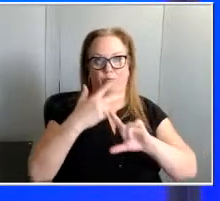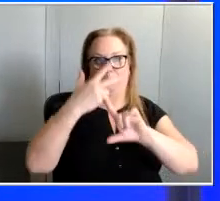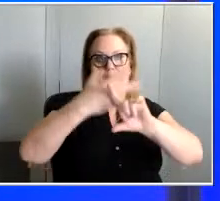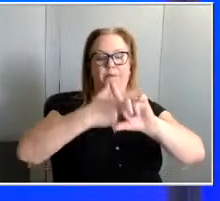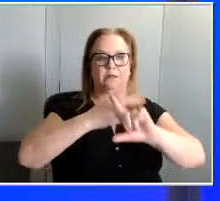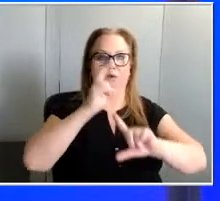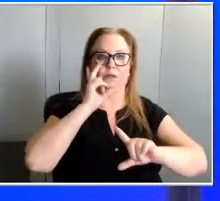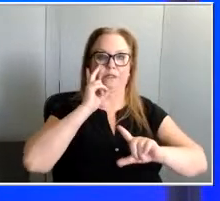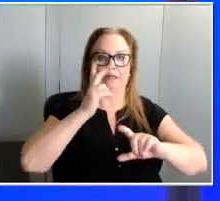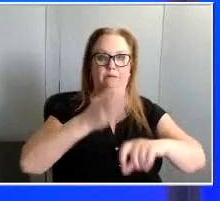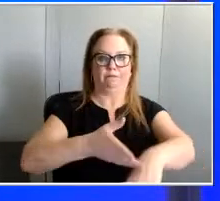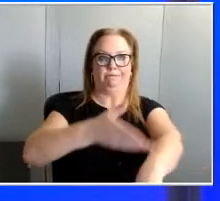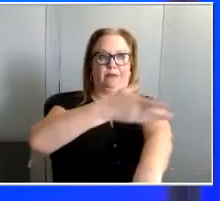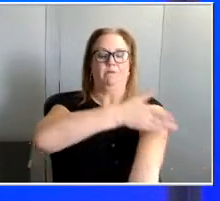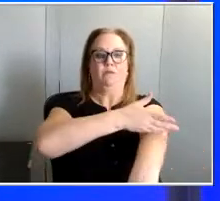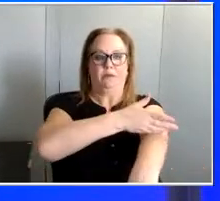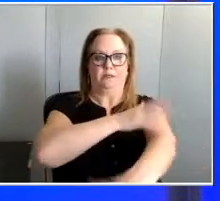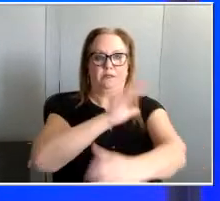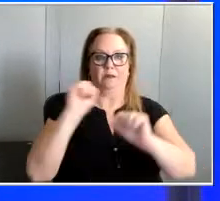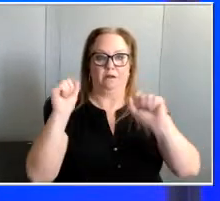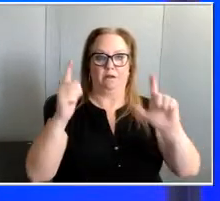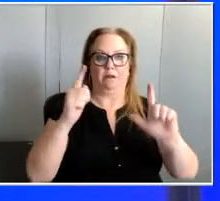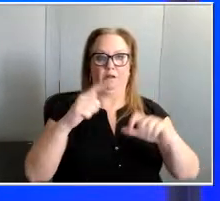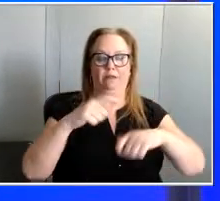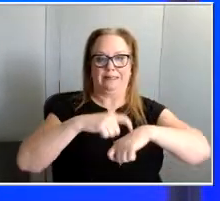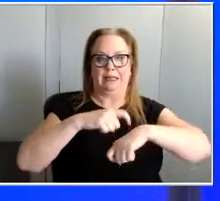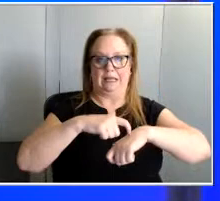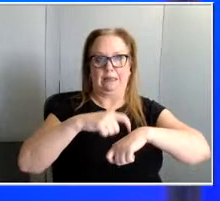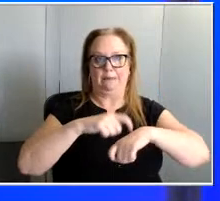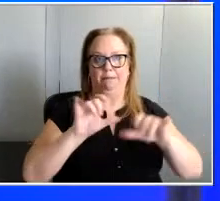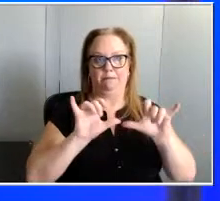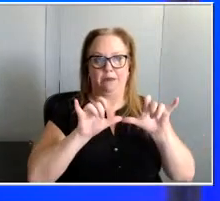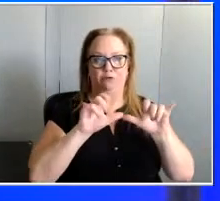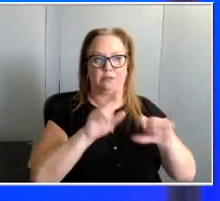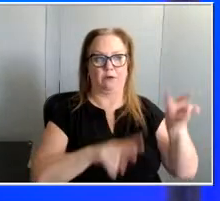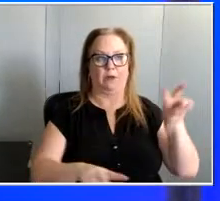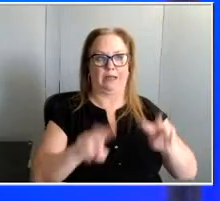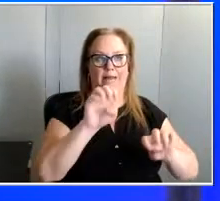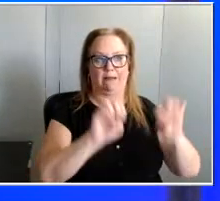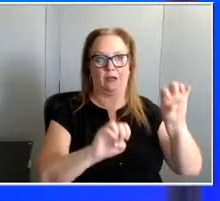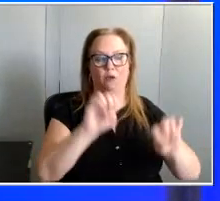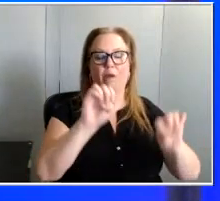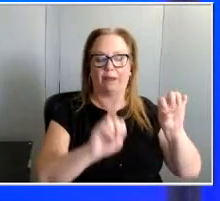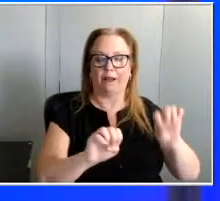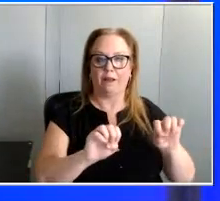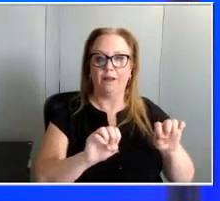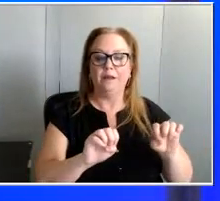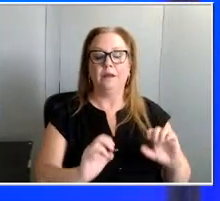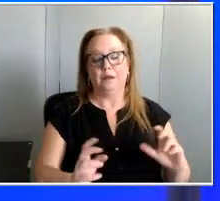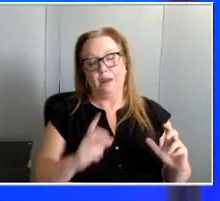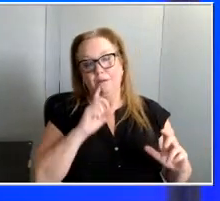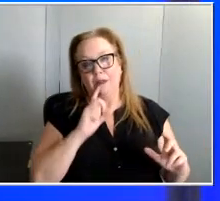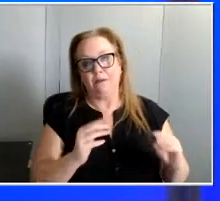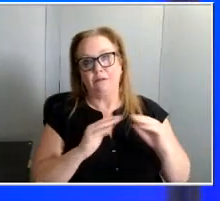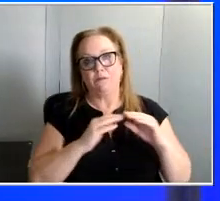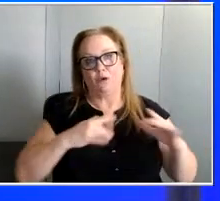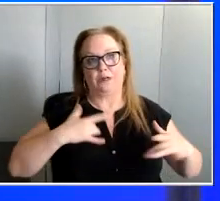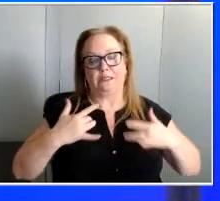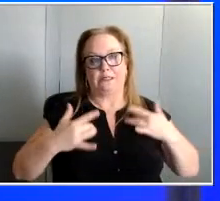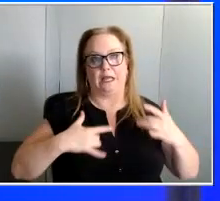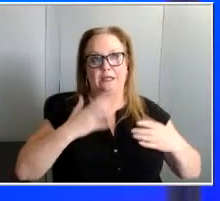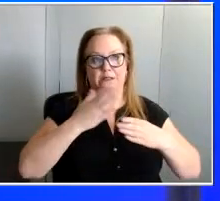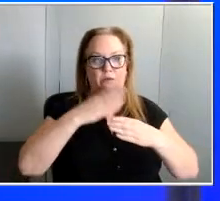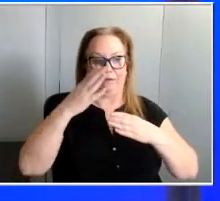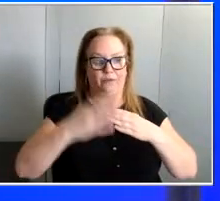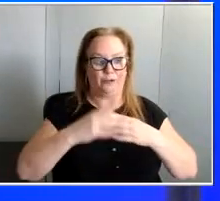seeing significant improvements in all of the time measures we were looking at. And then what was even more exciting was as we finished up that